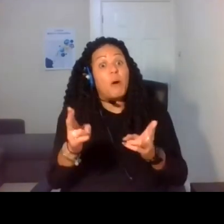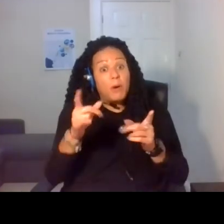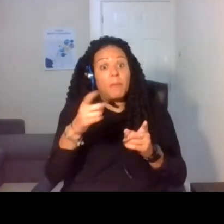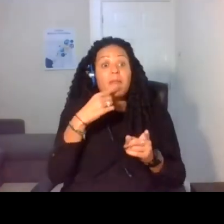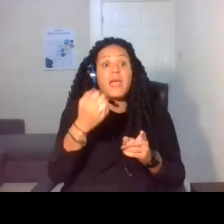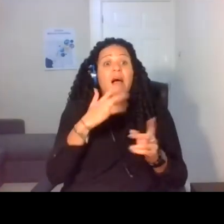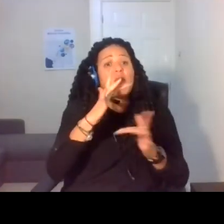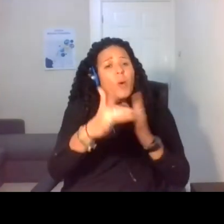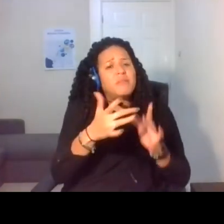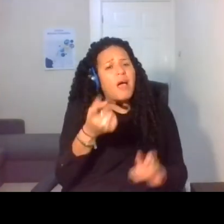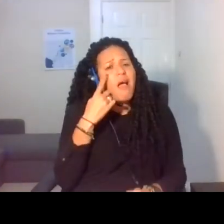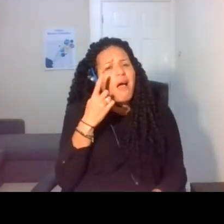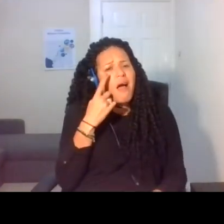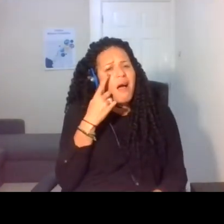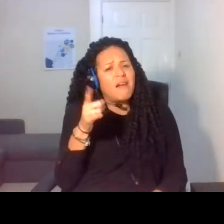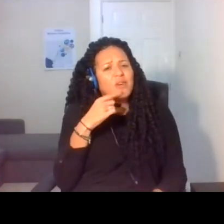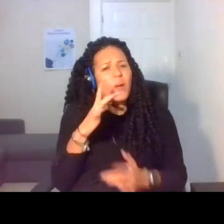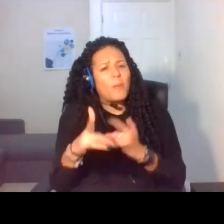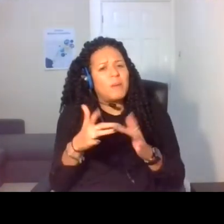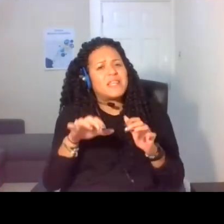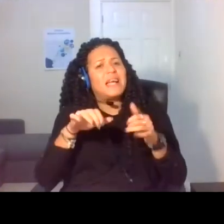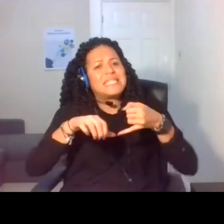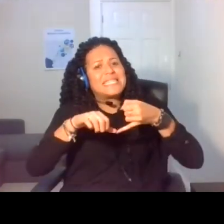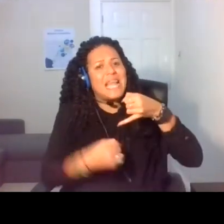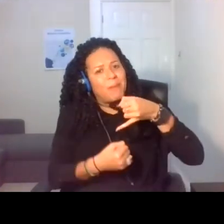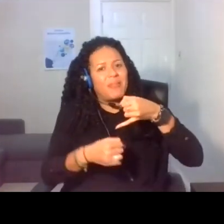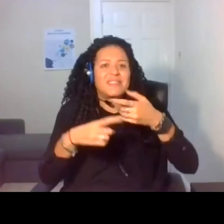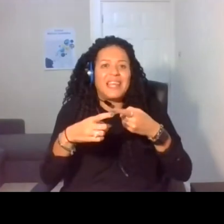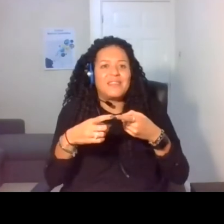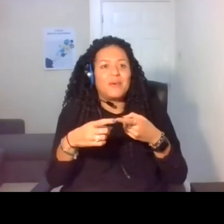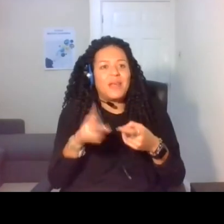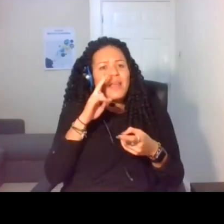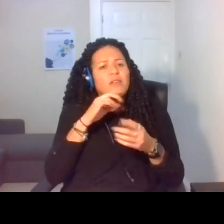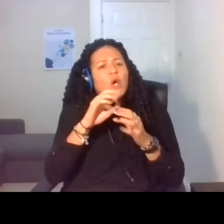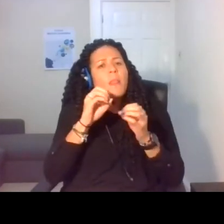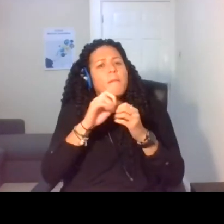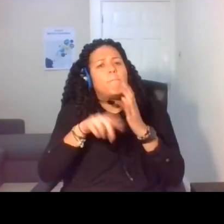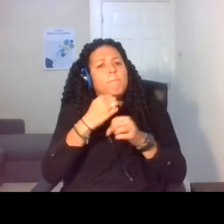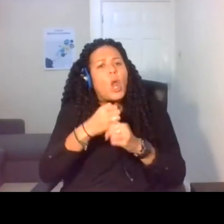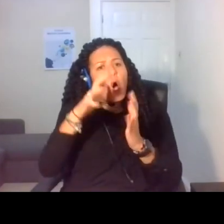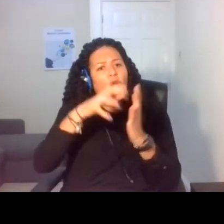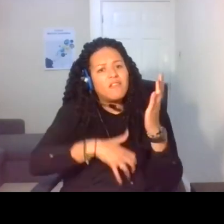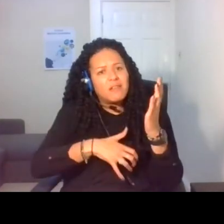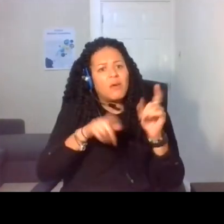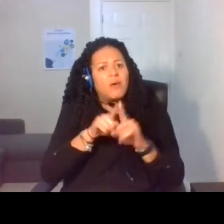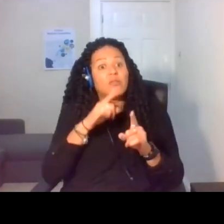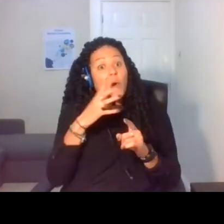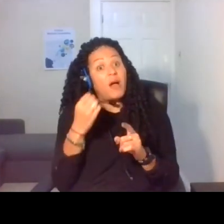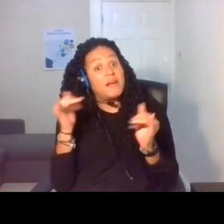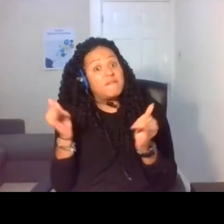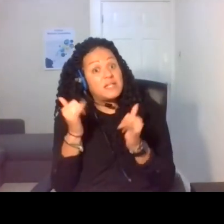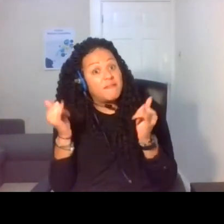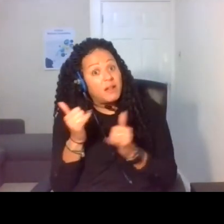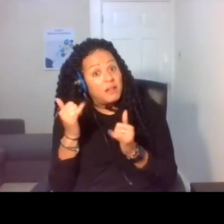so you can have a look on that and have a look at some of the blog posts and look back at what they did do. And there was also a festival where